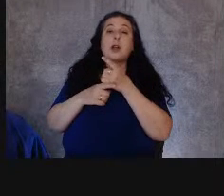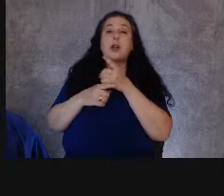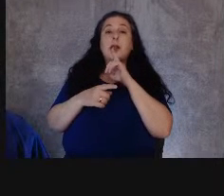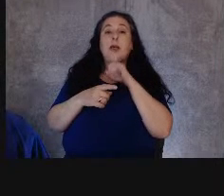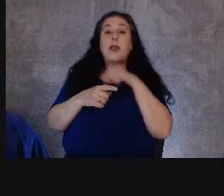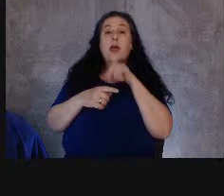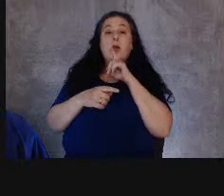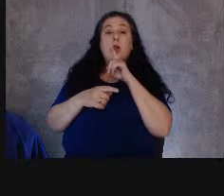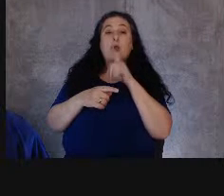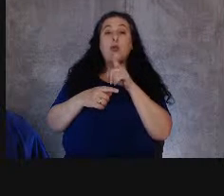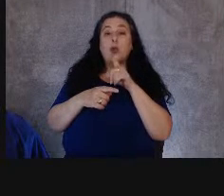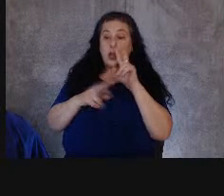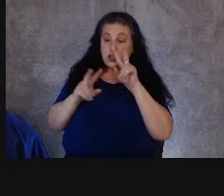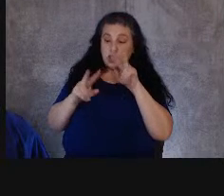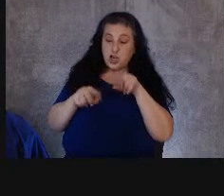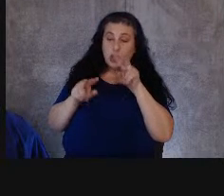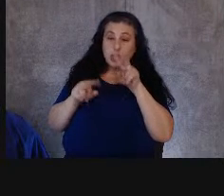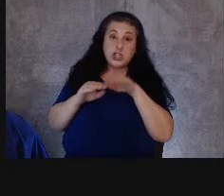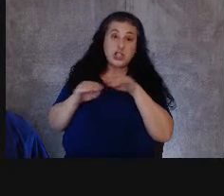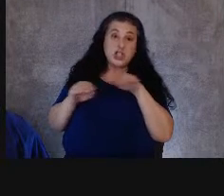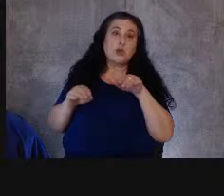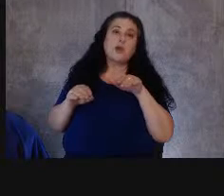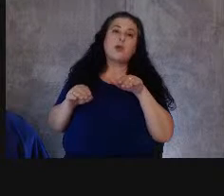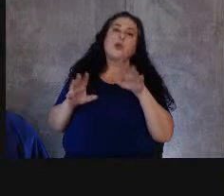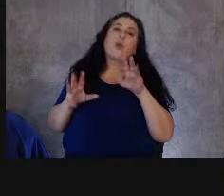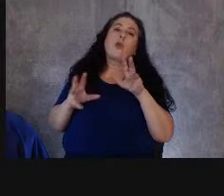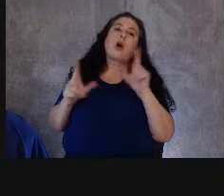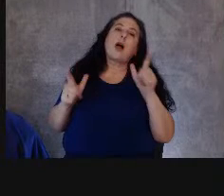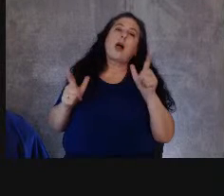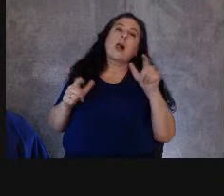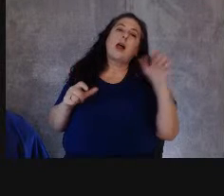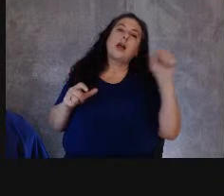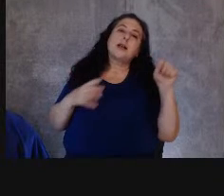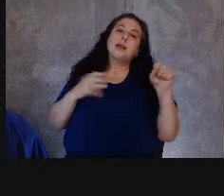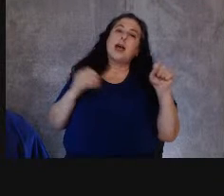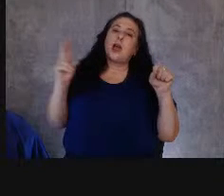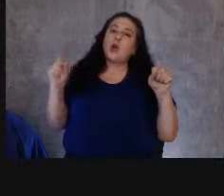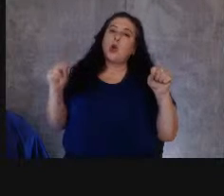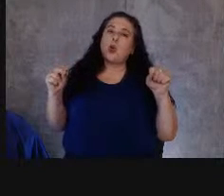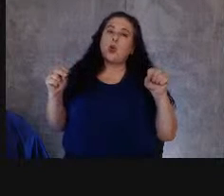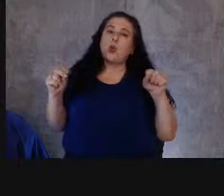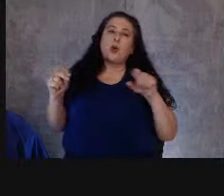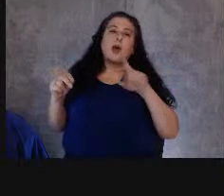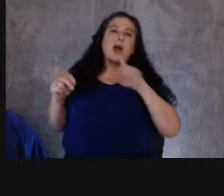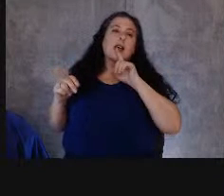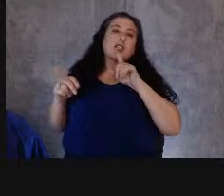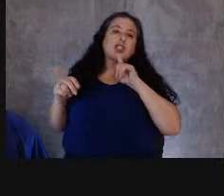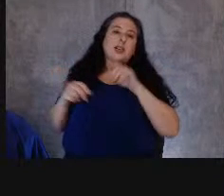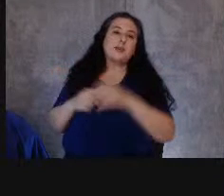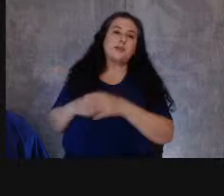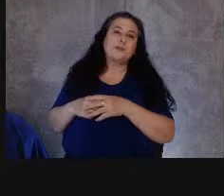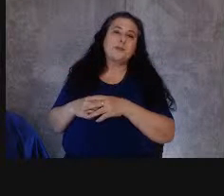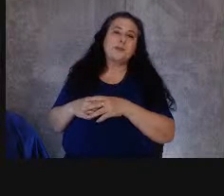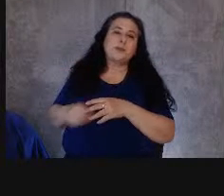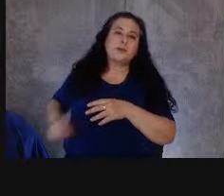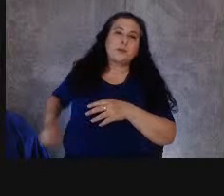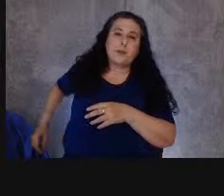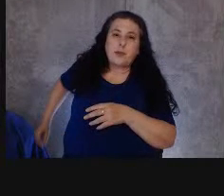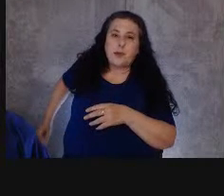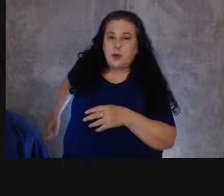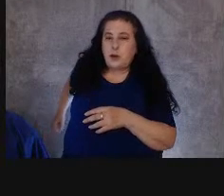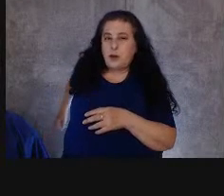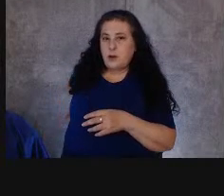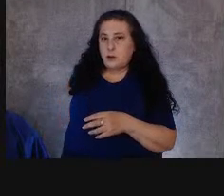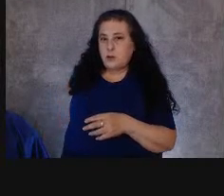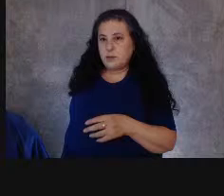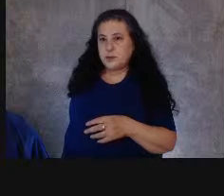really judging children? Well, yes and no, actually. The image that I